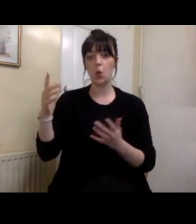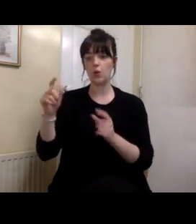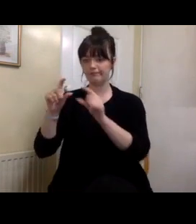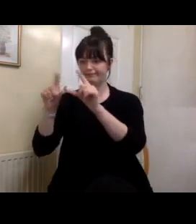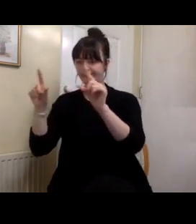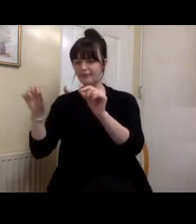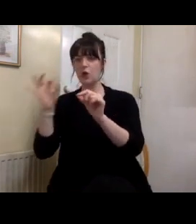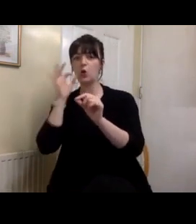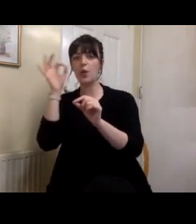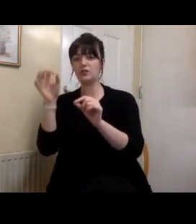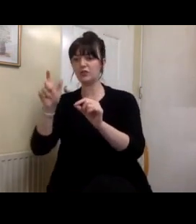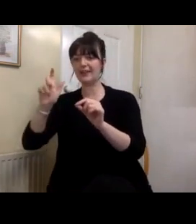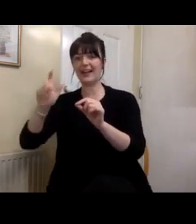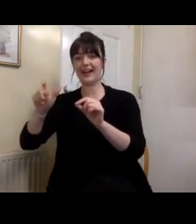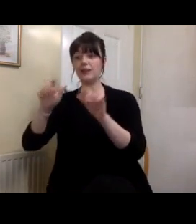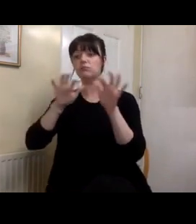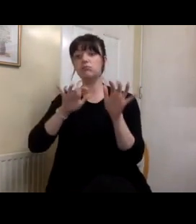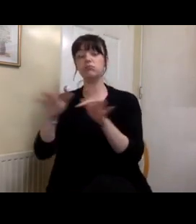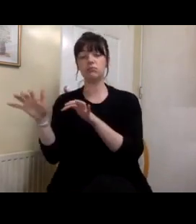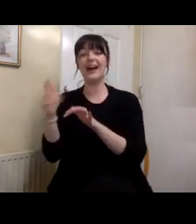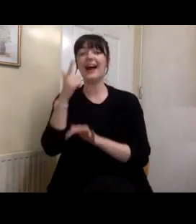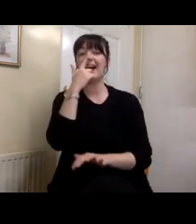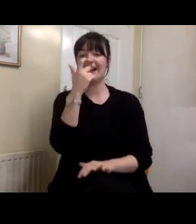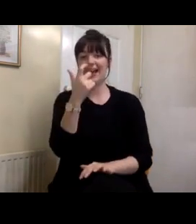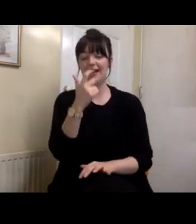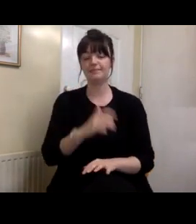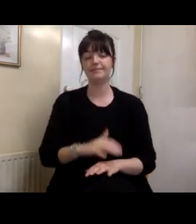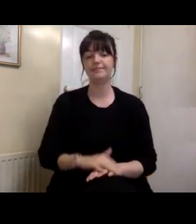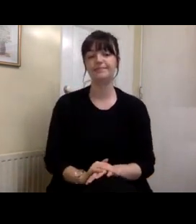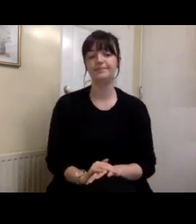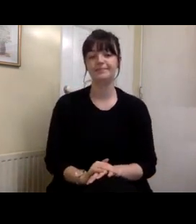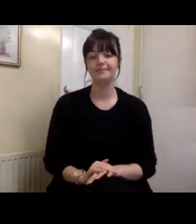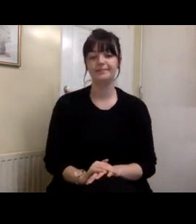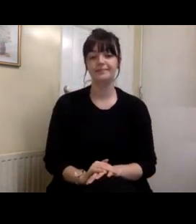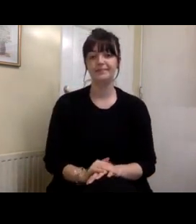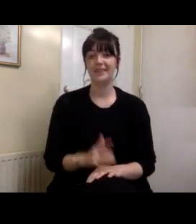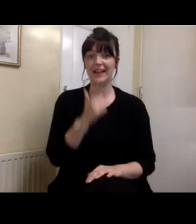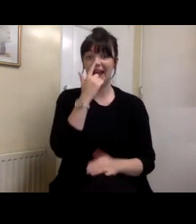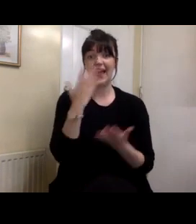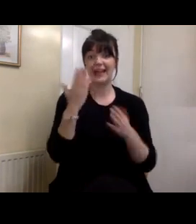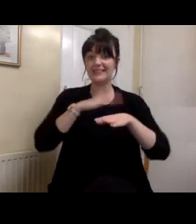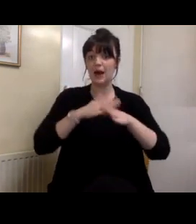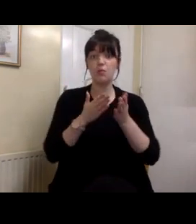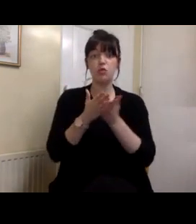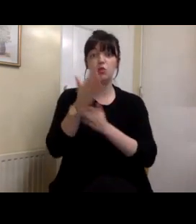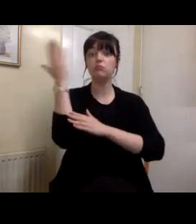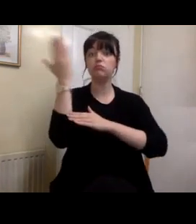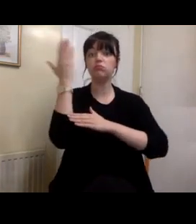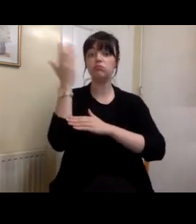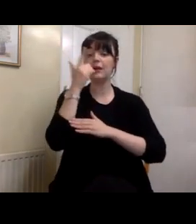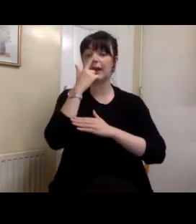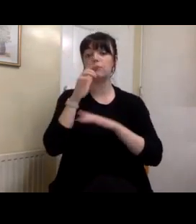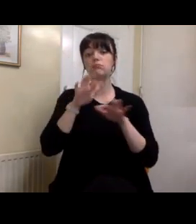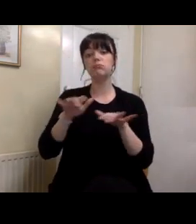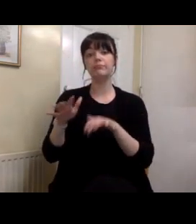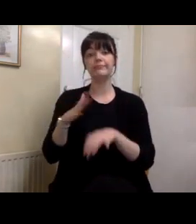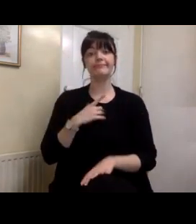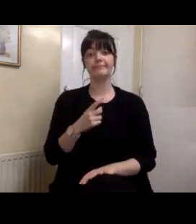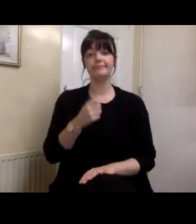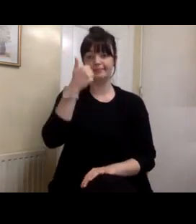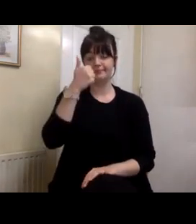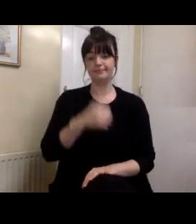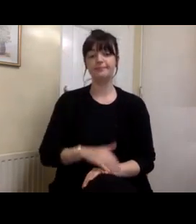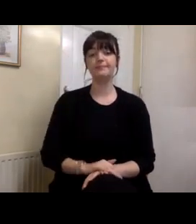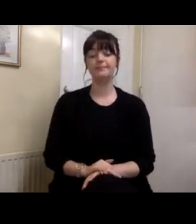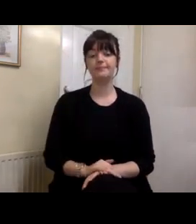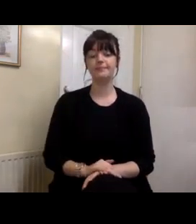says questions. You can then type in your question at any point during the webinar today. Excuse me. We'll be